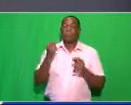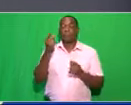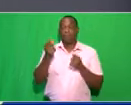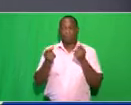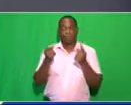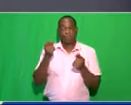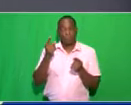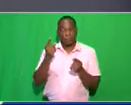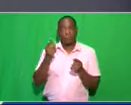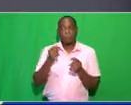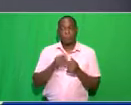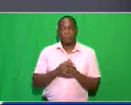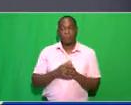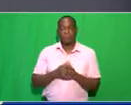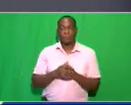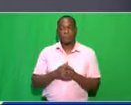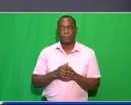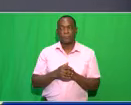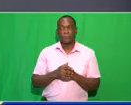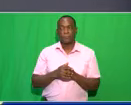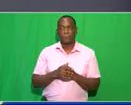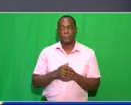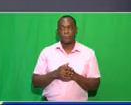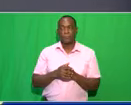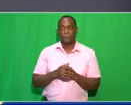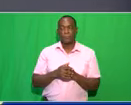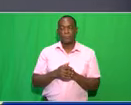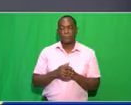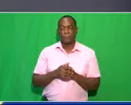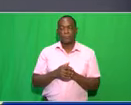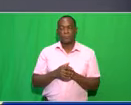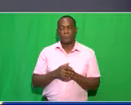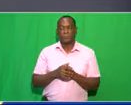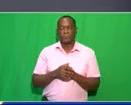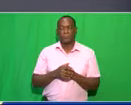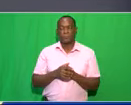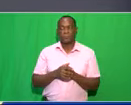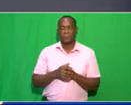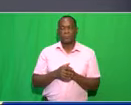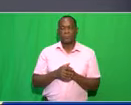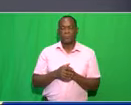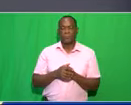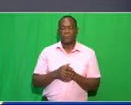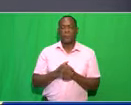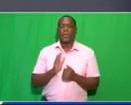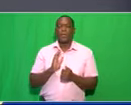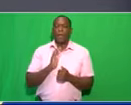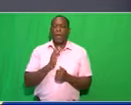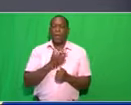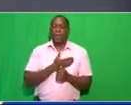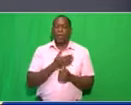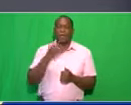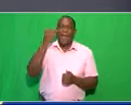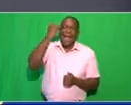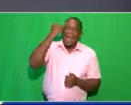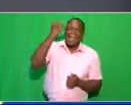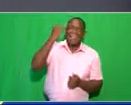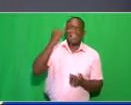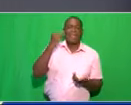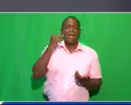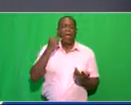differences going forward. And let me just state also, our concept of a first choice is